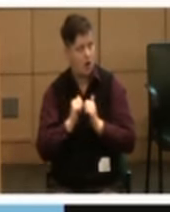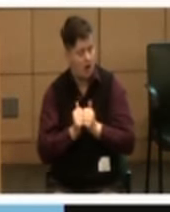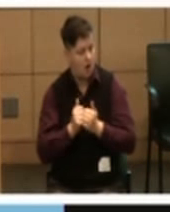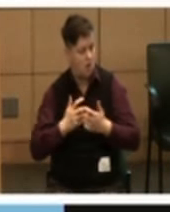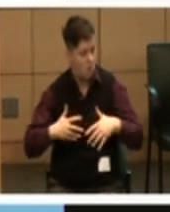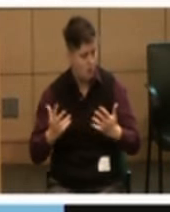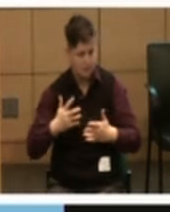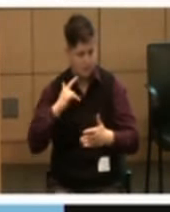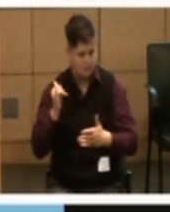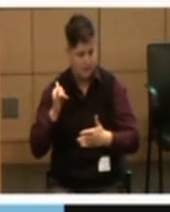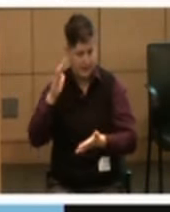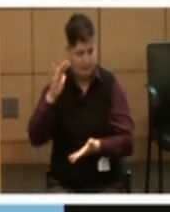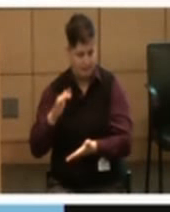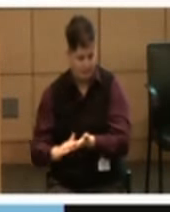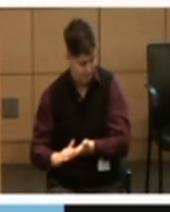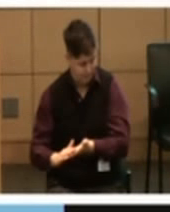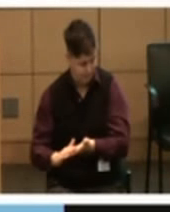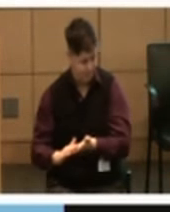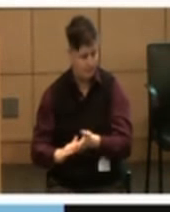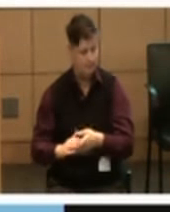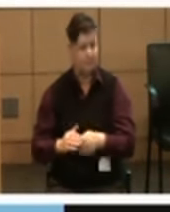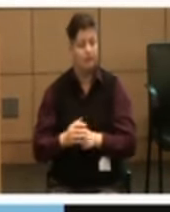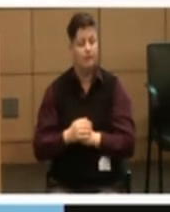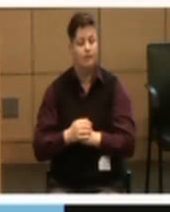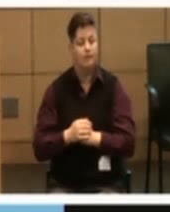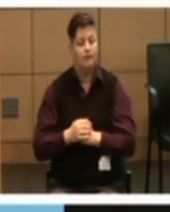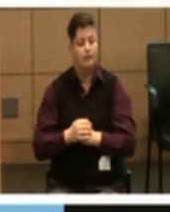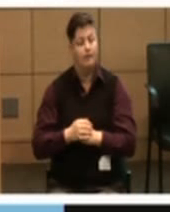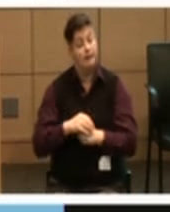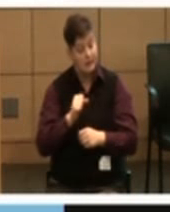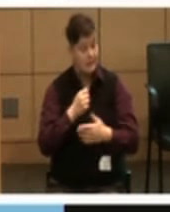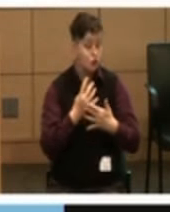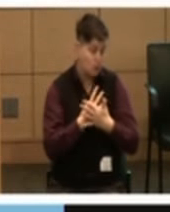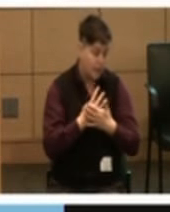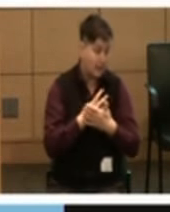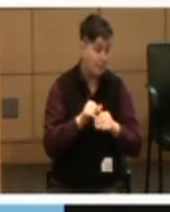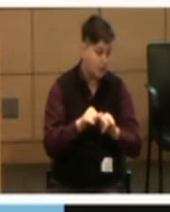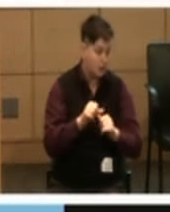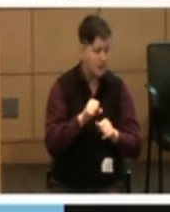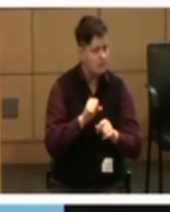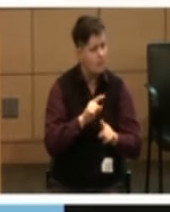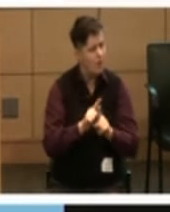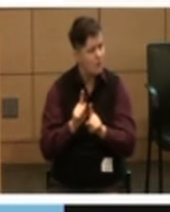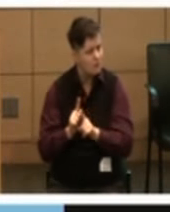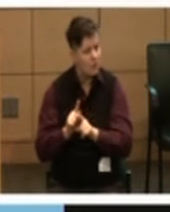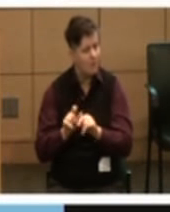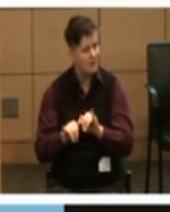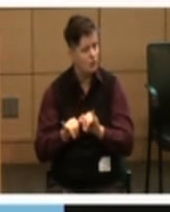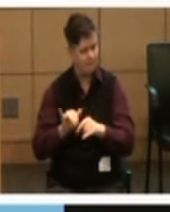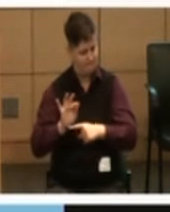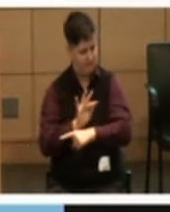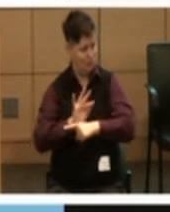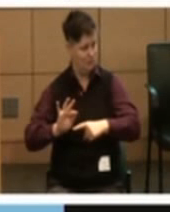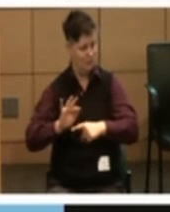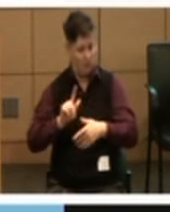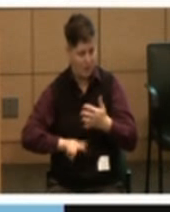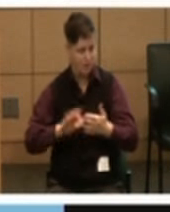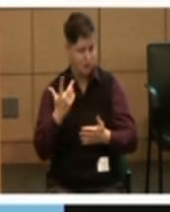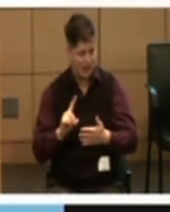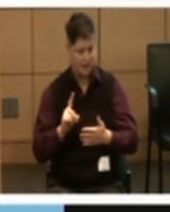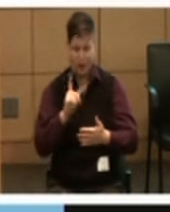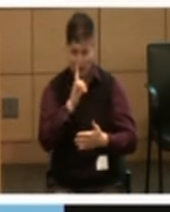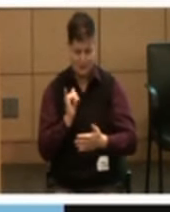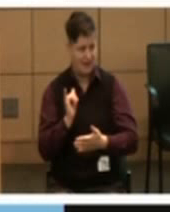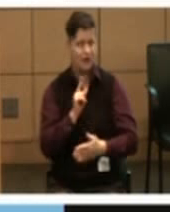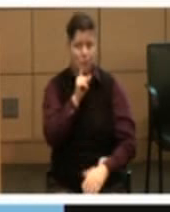tools are used as screening measures, but they can provide really helpful information for how the child is doing in the real